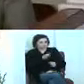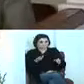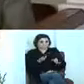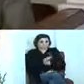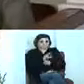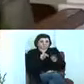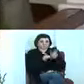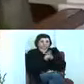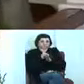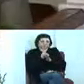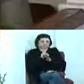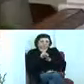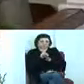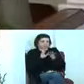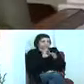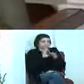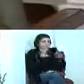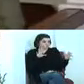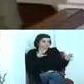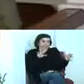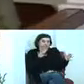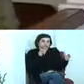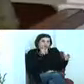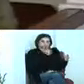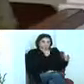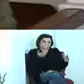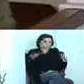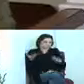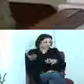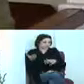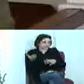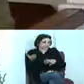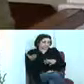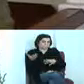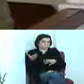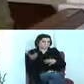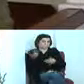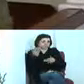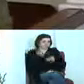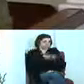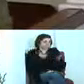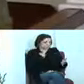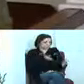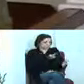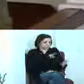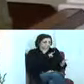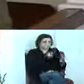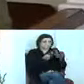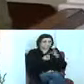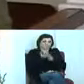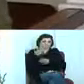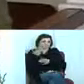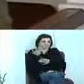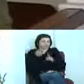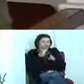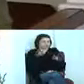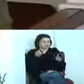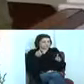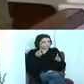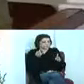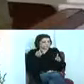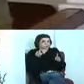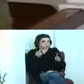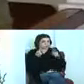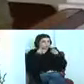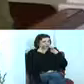to let go of anything that stops us from growing, from reaching where